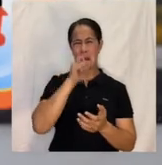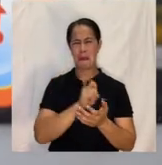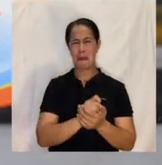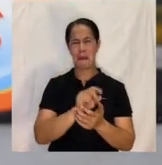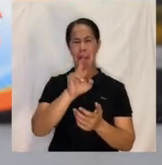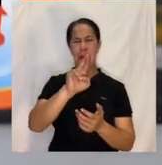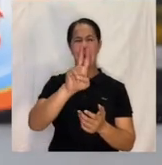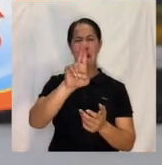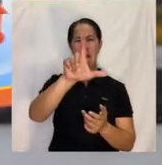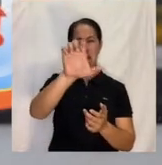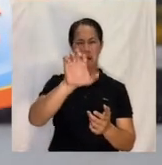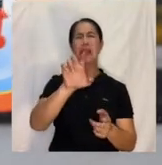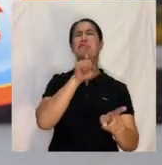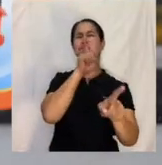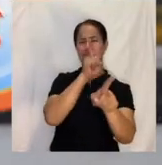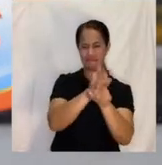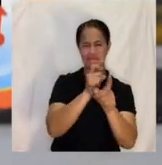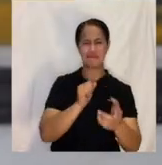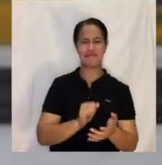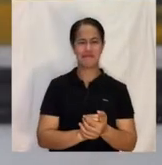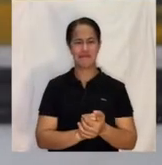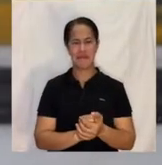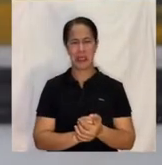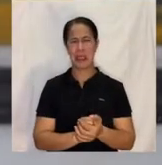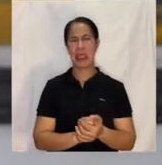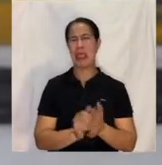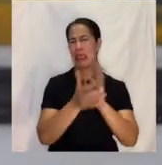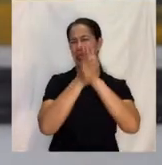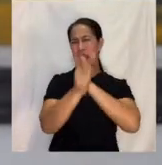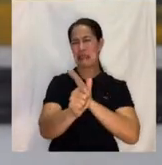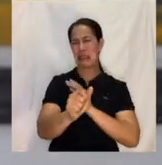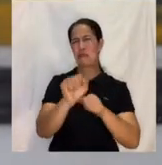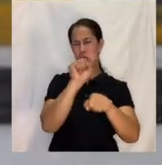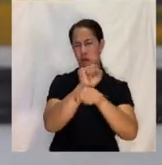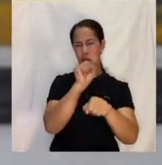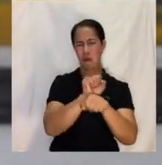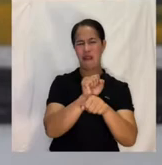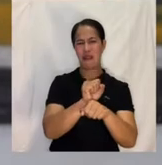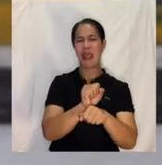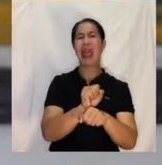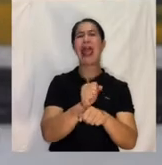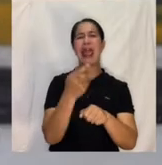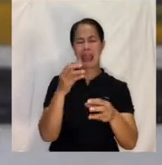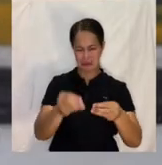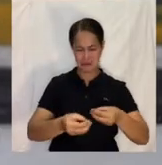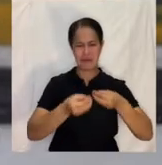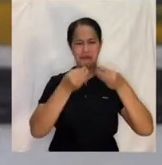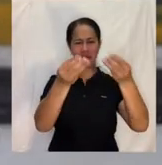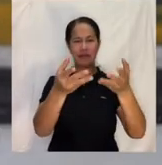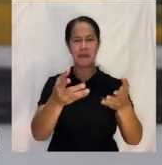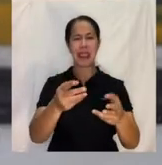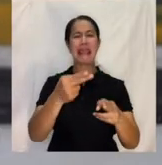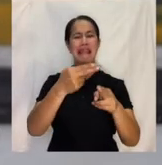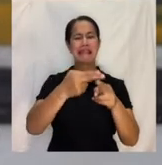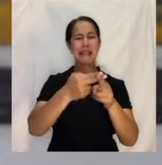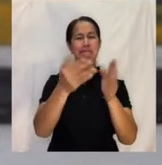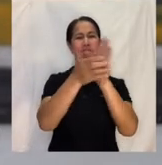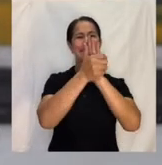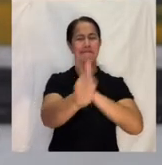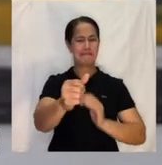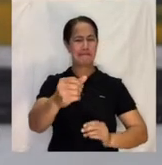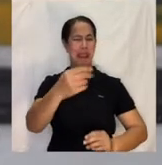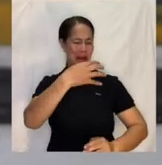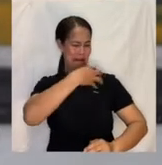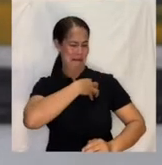Brilliant! Ruler is correct! Excellent job, kids! For that, I'll be giving you the name